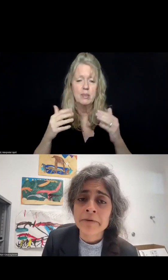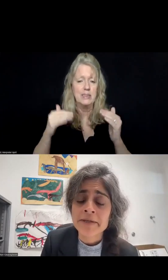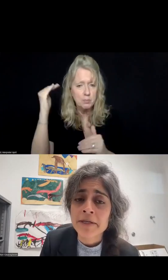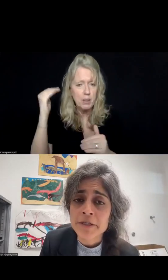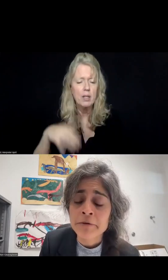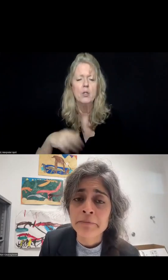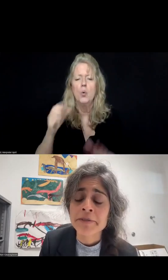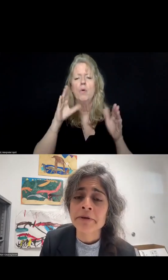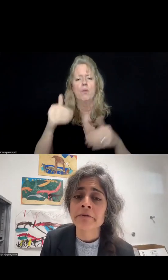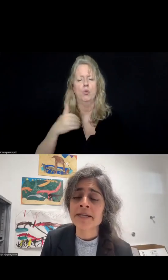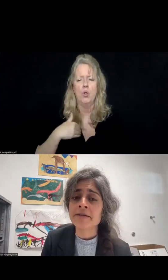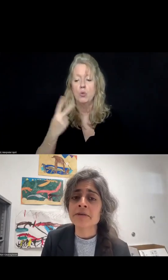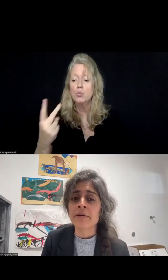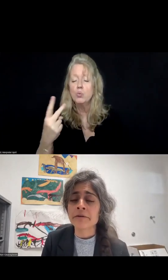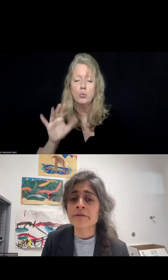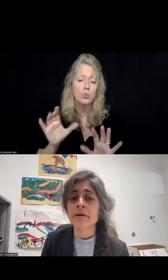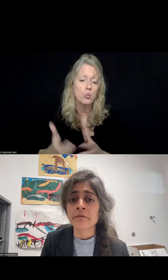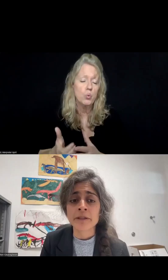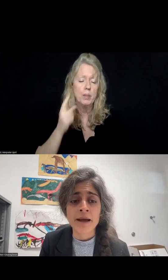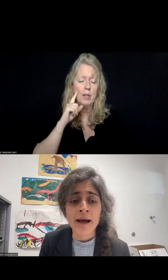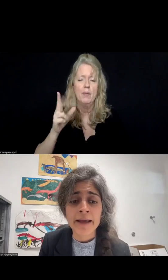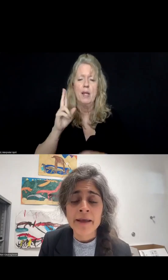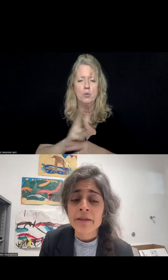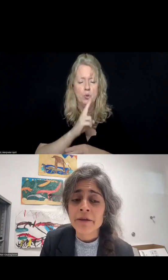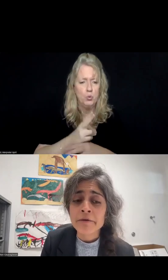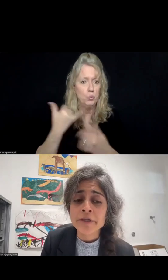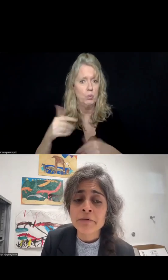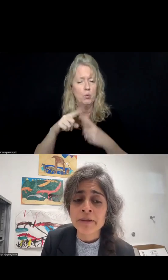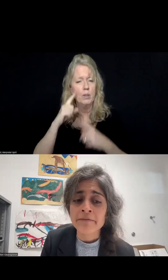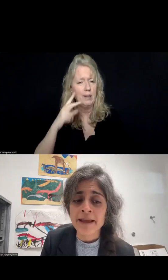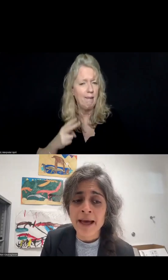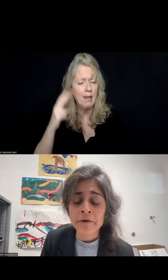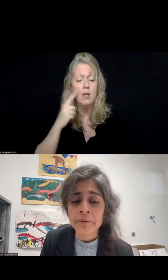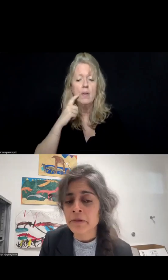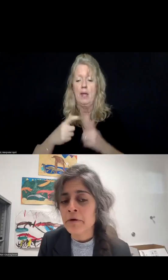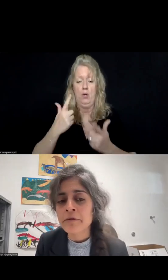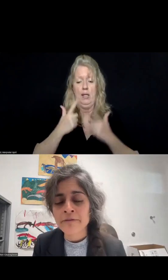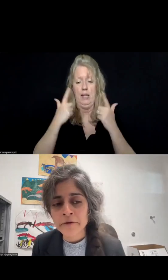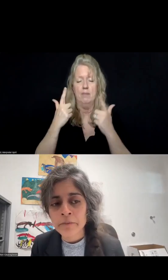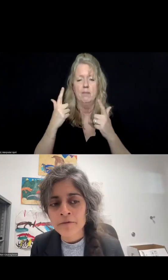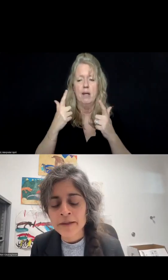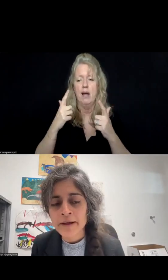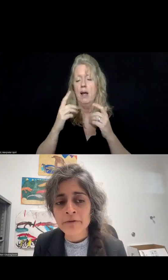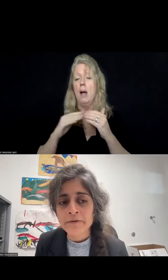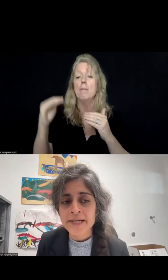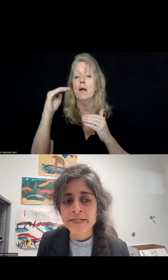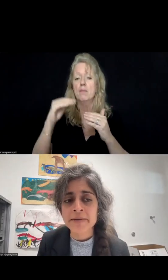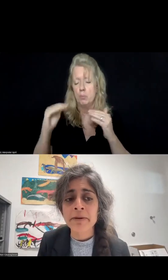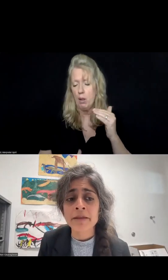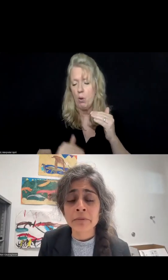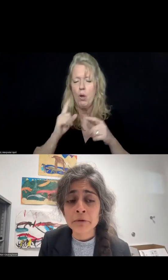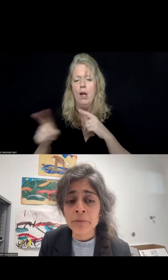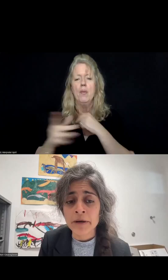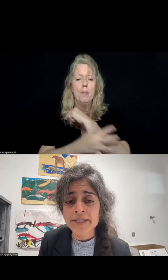Let's focus on two groups where rates of tobacco use are really high. Those who are living at or below the federal poverty line,